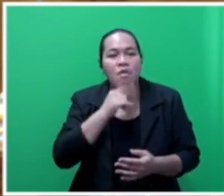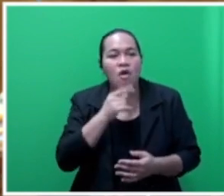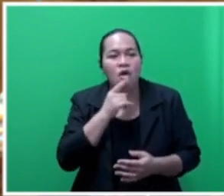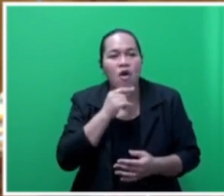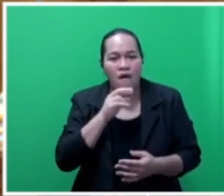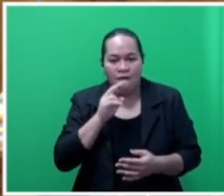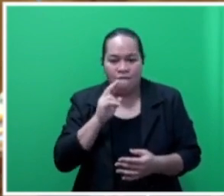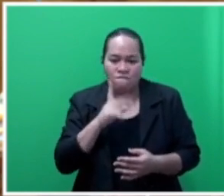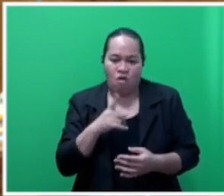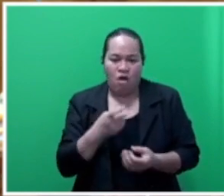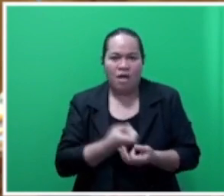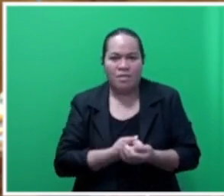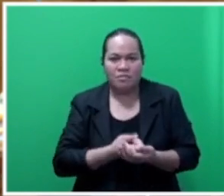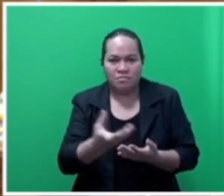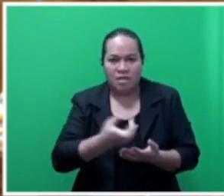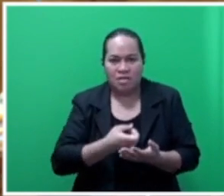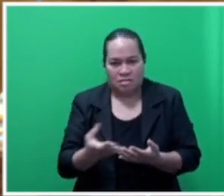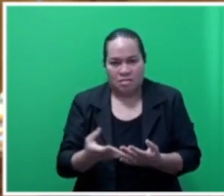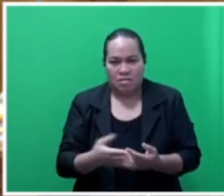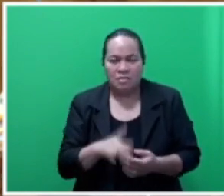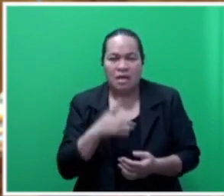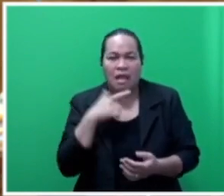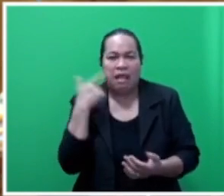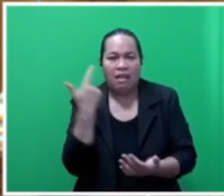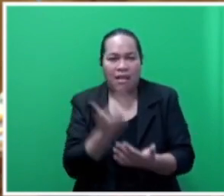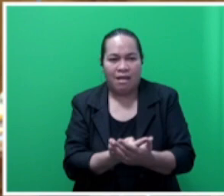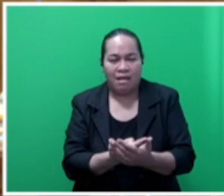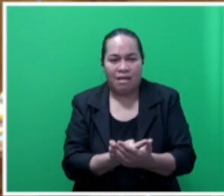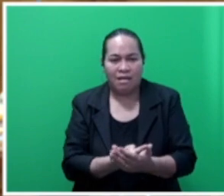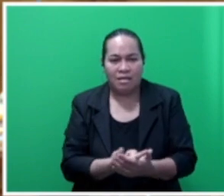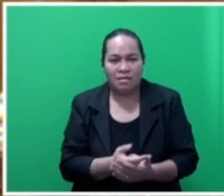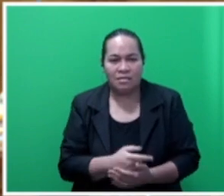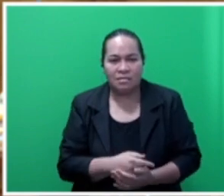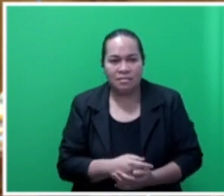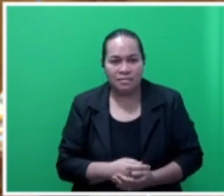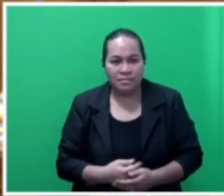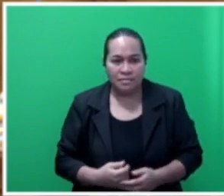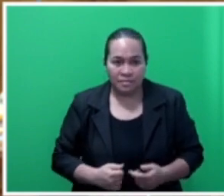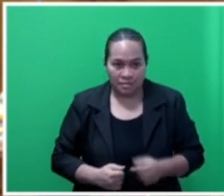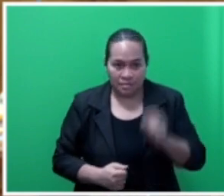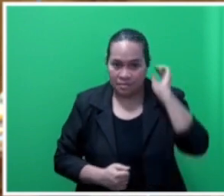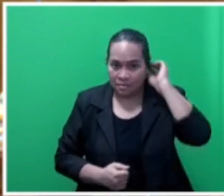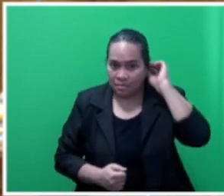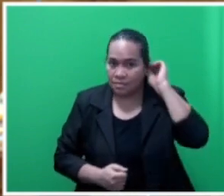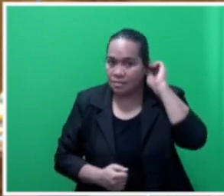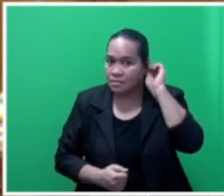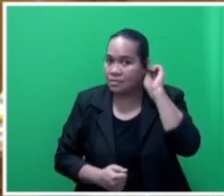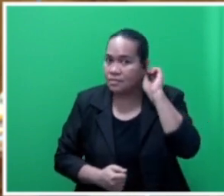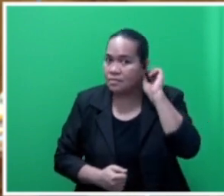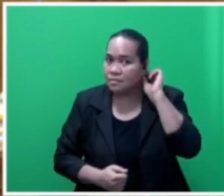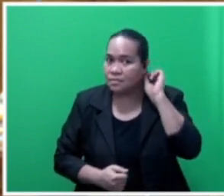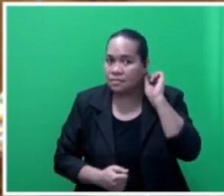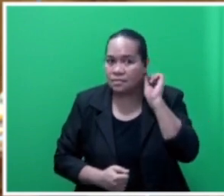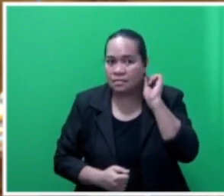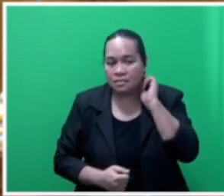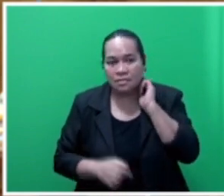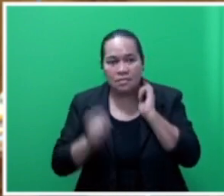for capital expenditure is an outright lie. The state of affairs in our nation truly reflects the